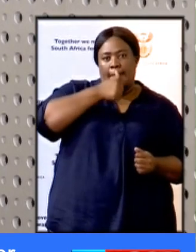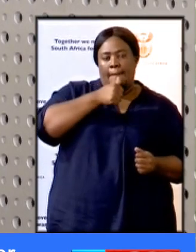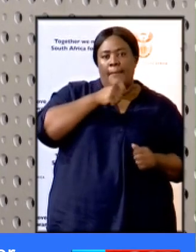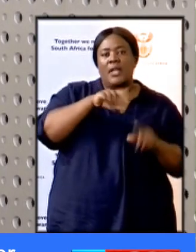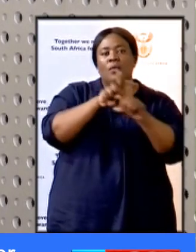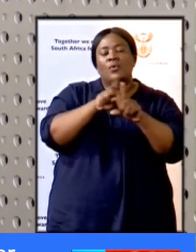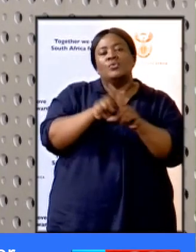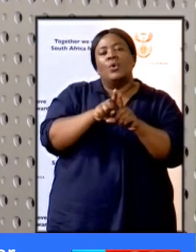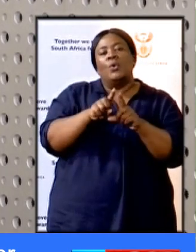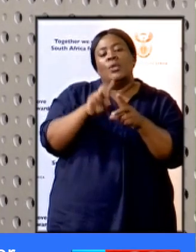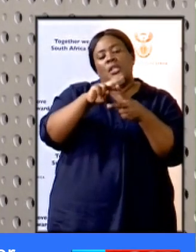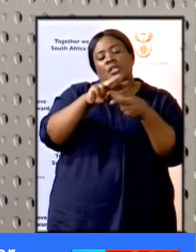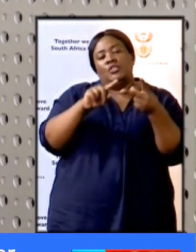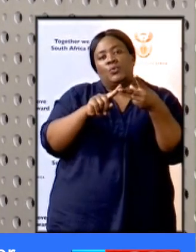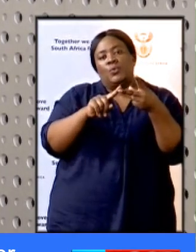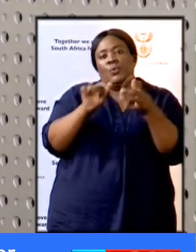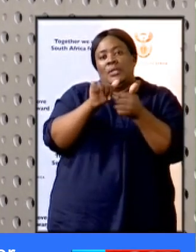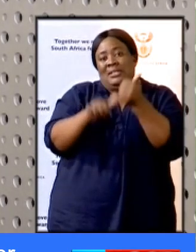deputy ministers